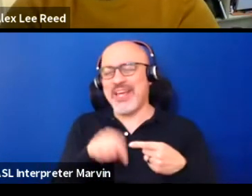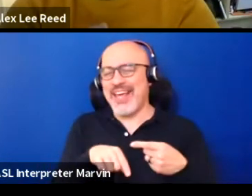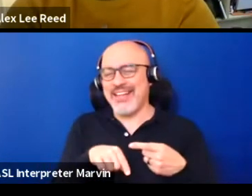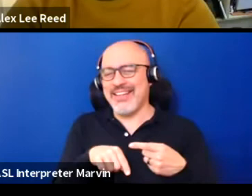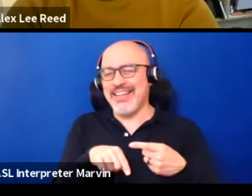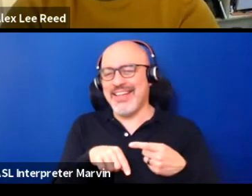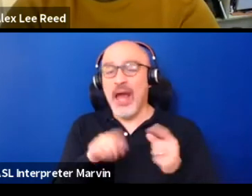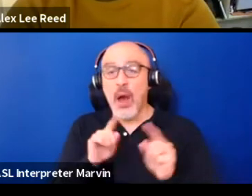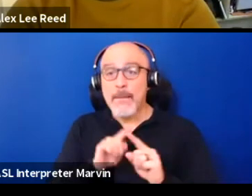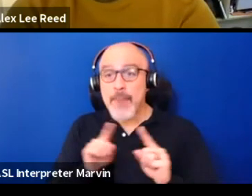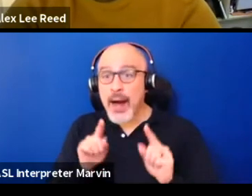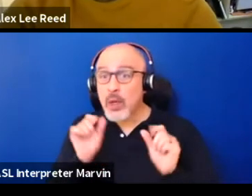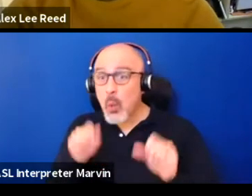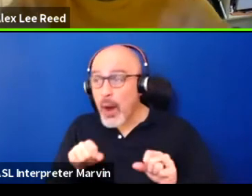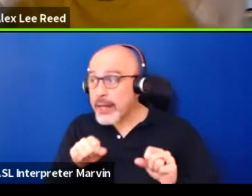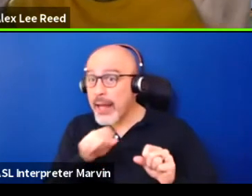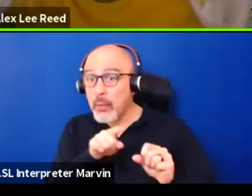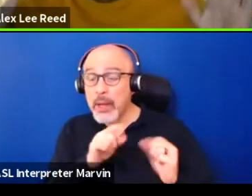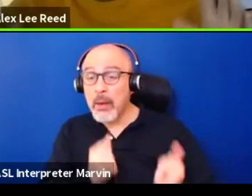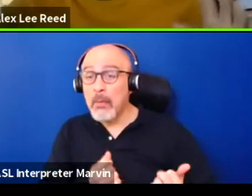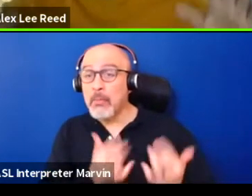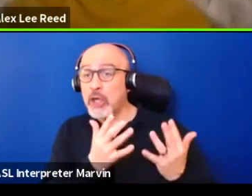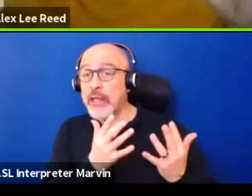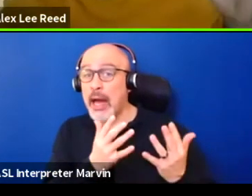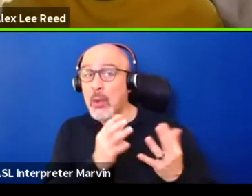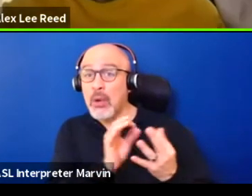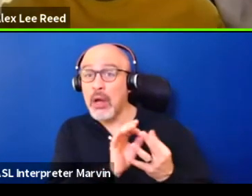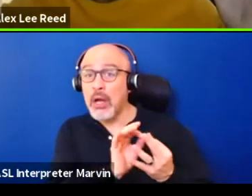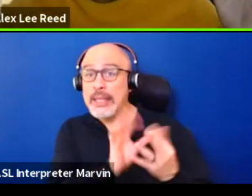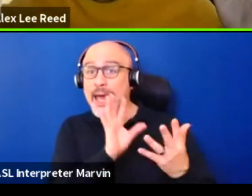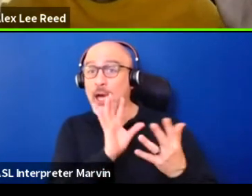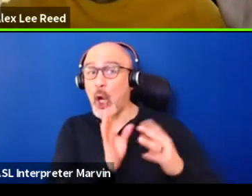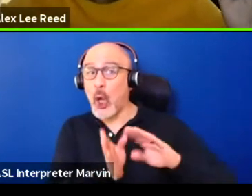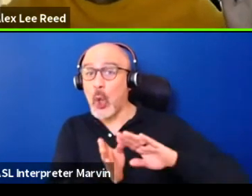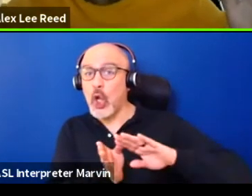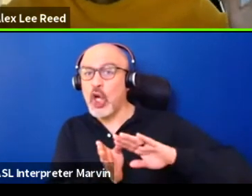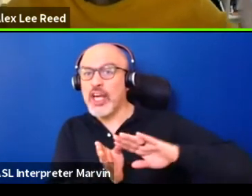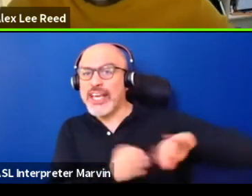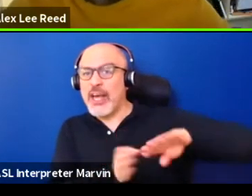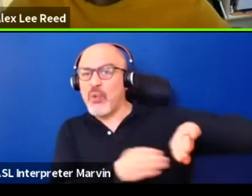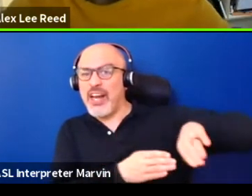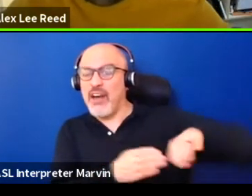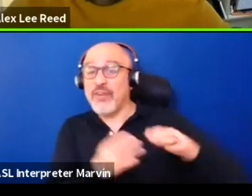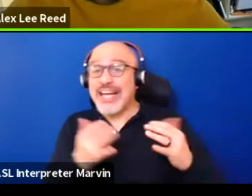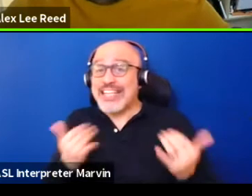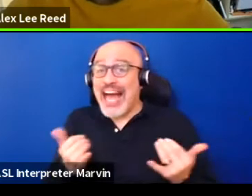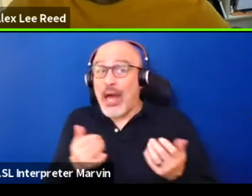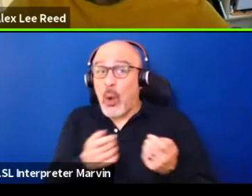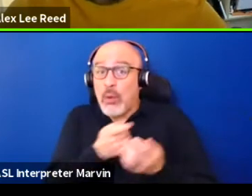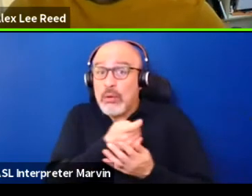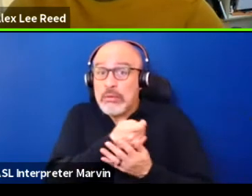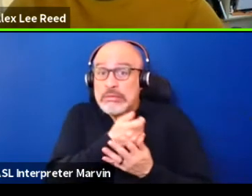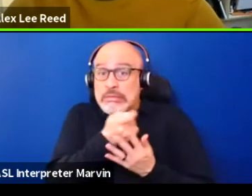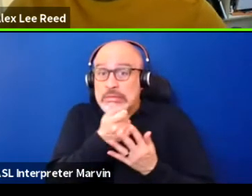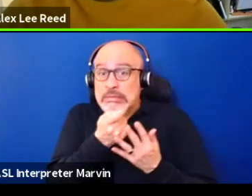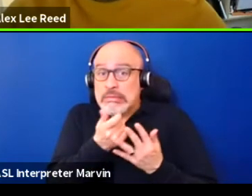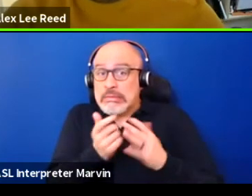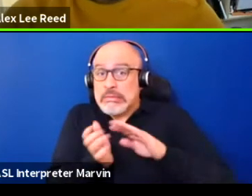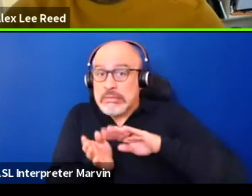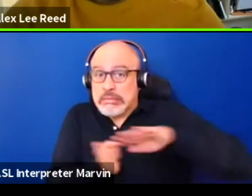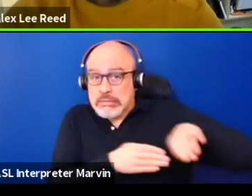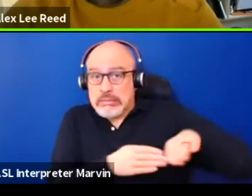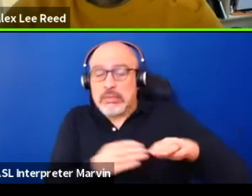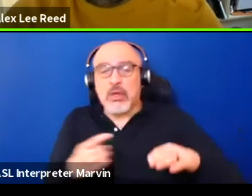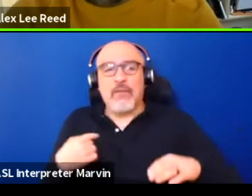we burn down? What can we let go? What can we get rid of right now to boost us